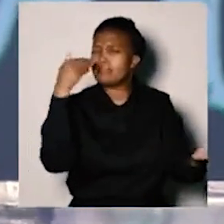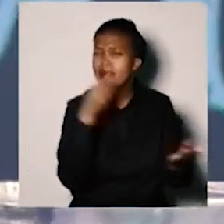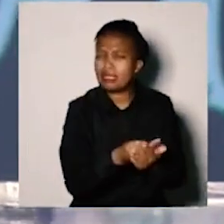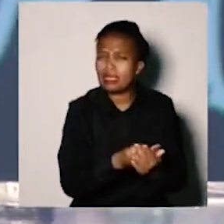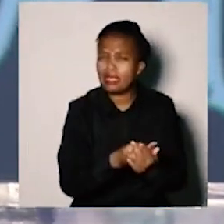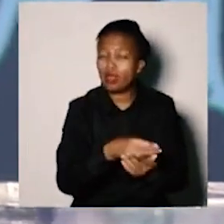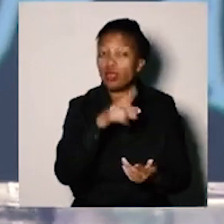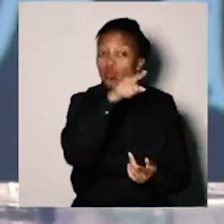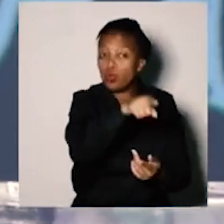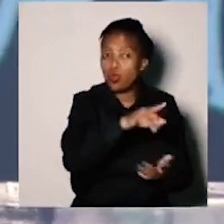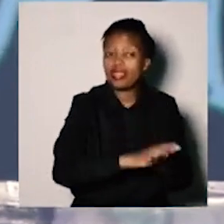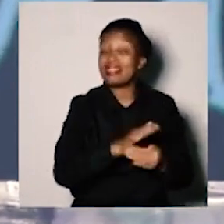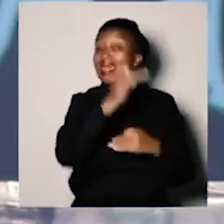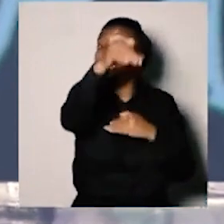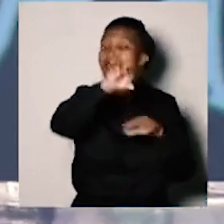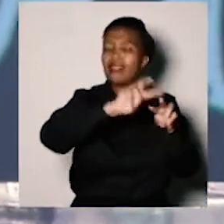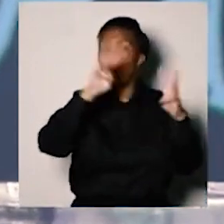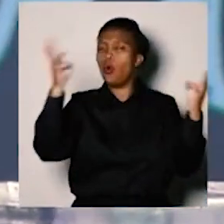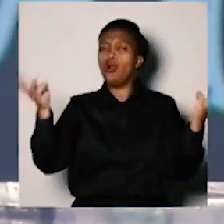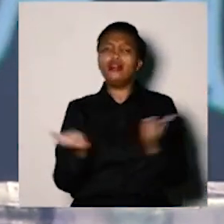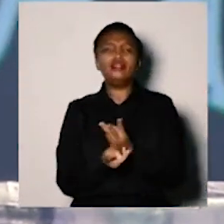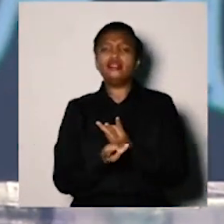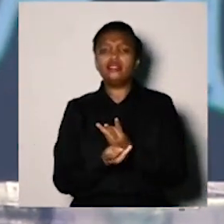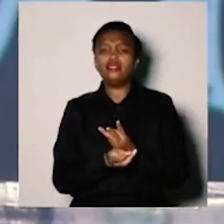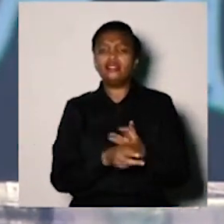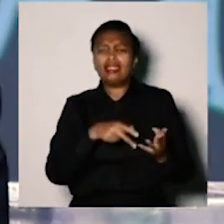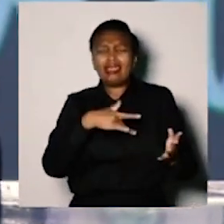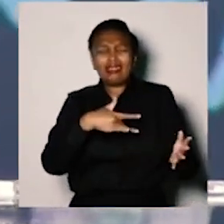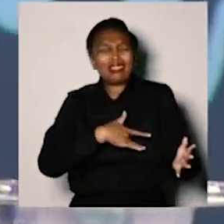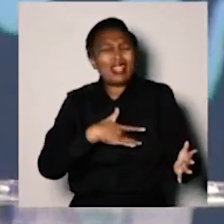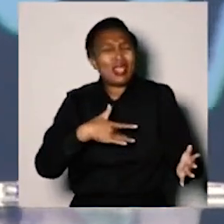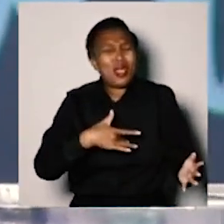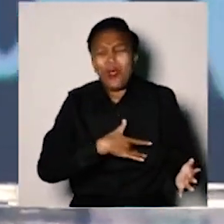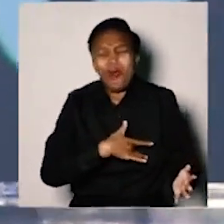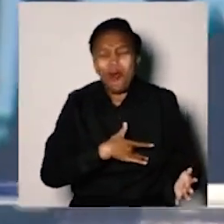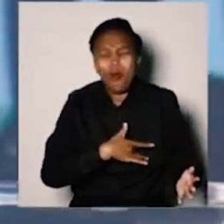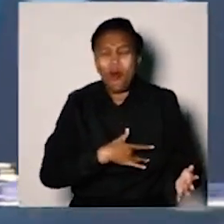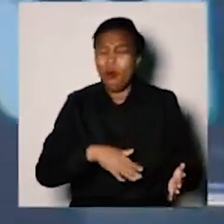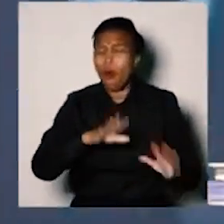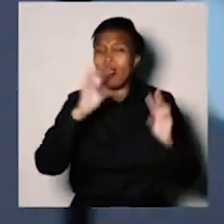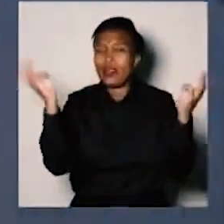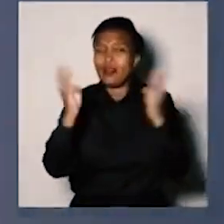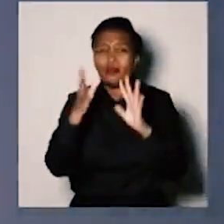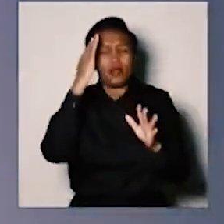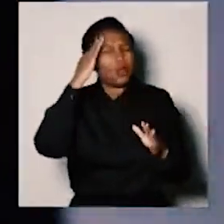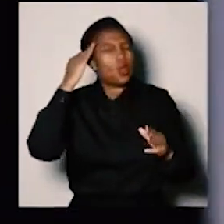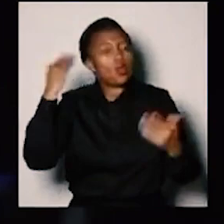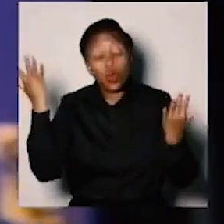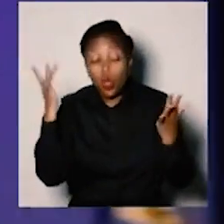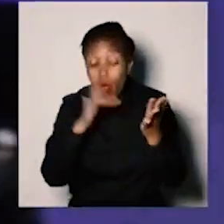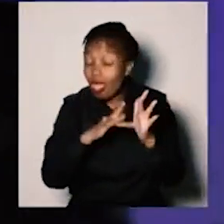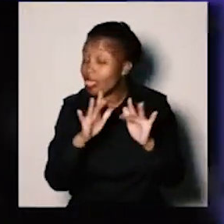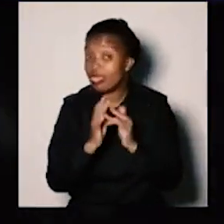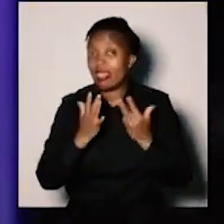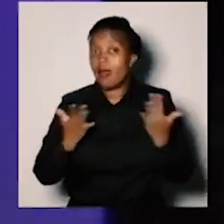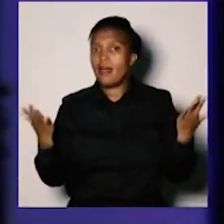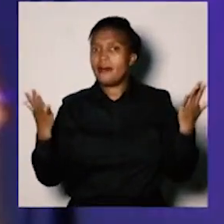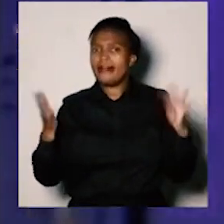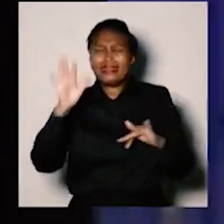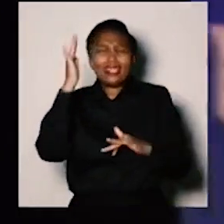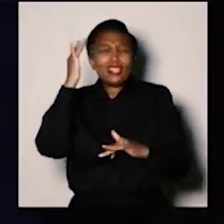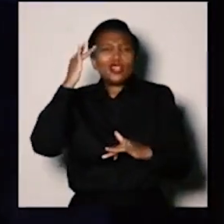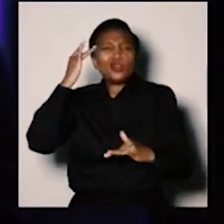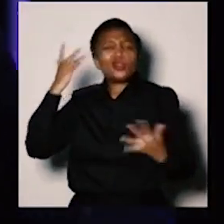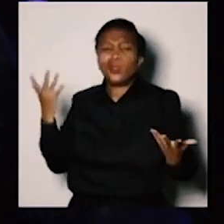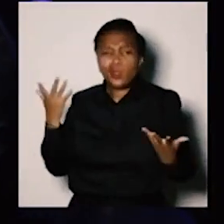other world. So who would talk when people don't know the Bible? They don't know what they're seeing. They don't know what to make of